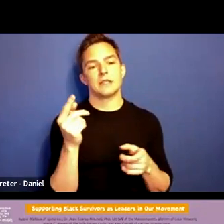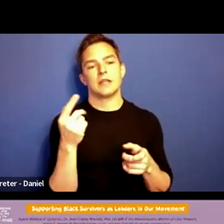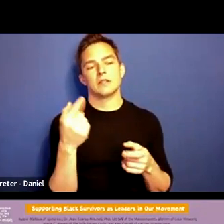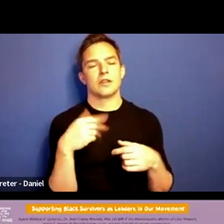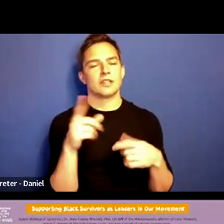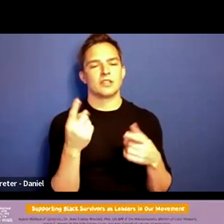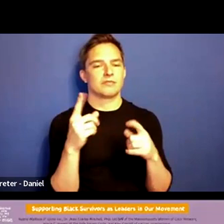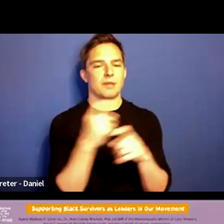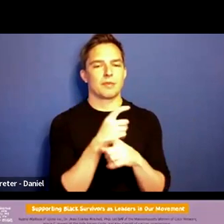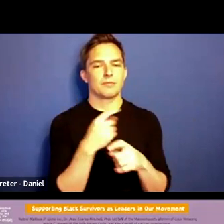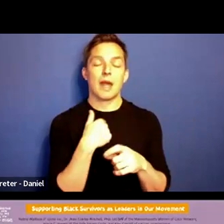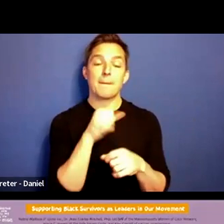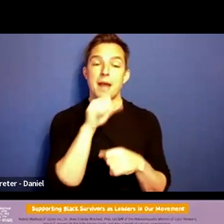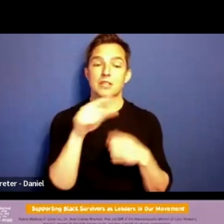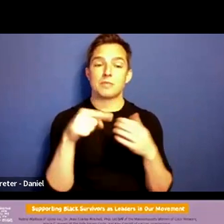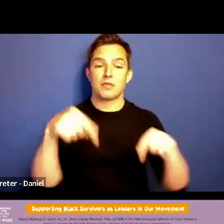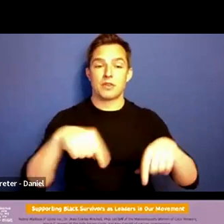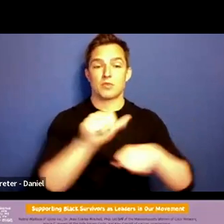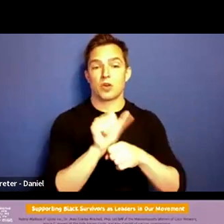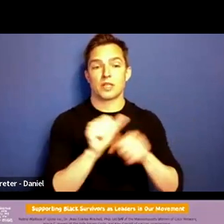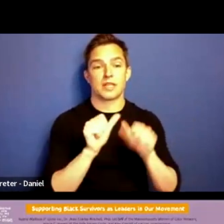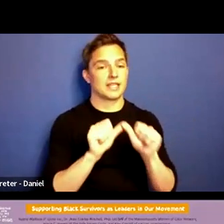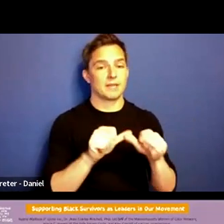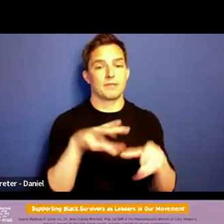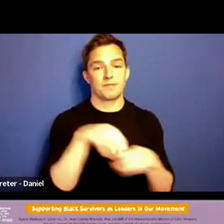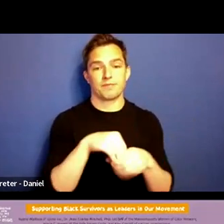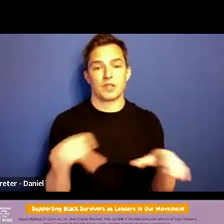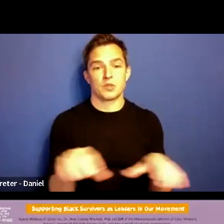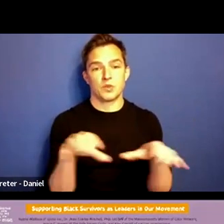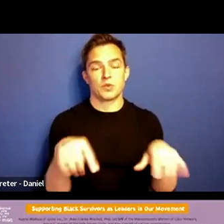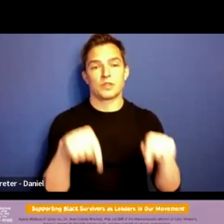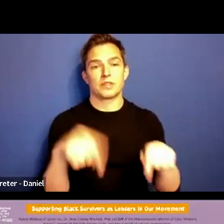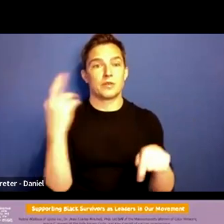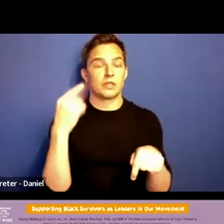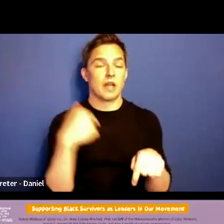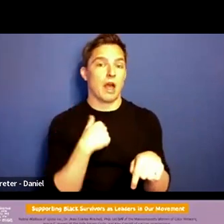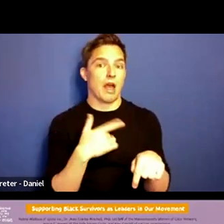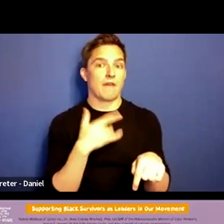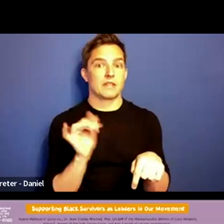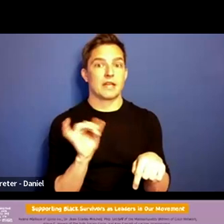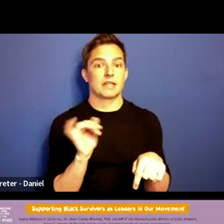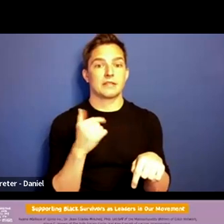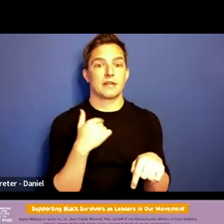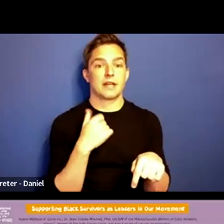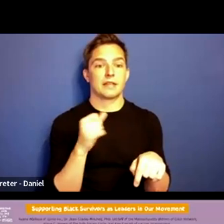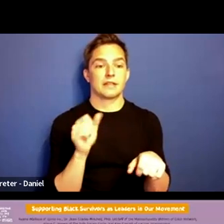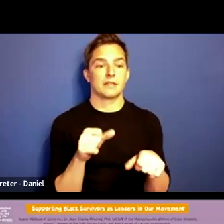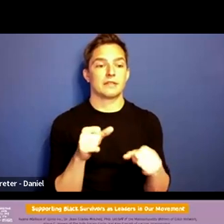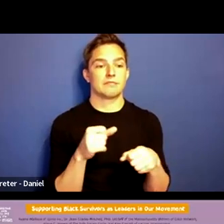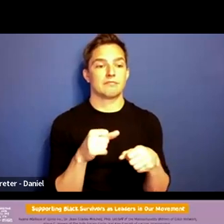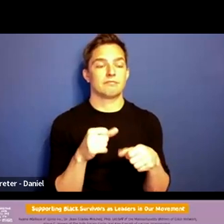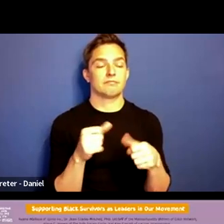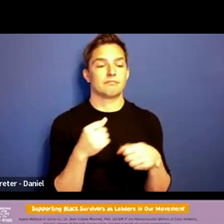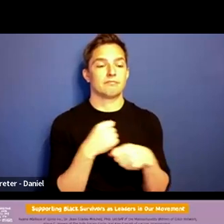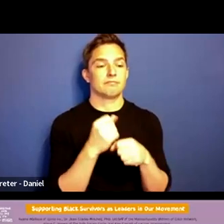am passionate about the work and I just keep doing it because I feel like I can bring a voice, I can make a